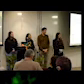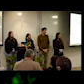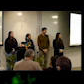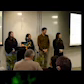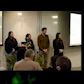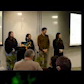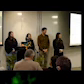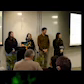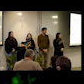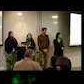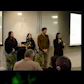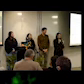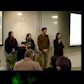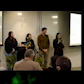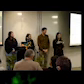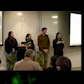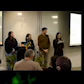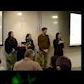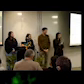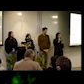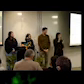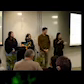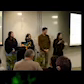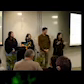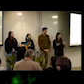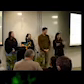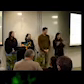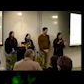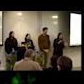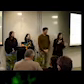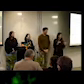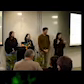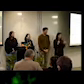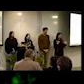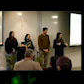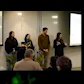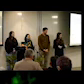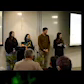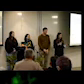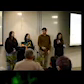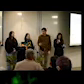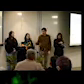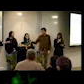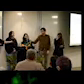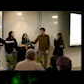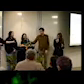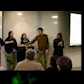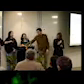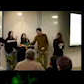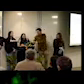about getting a houseboat now after seeing the rocking bed. Have I got the right idea? Would that